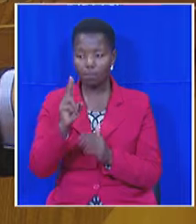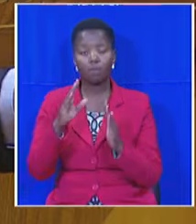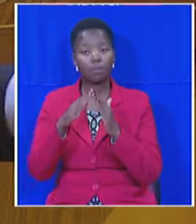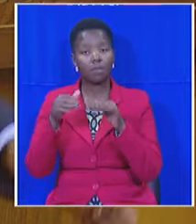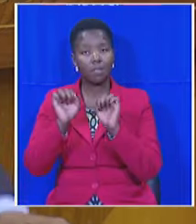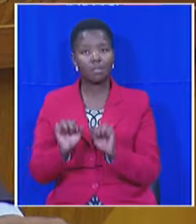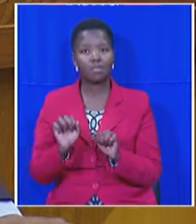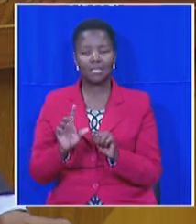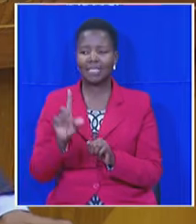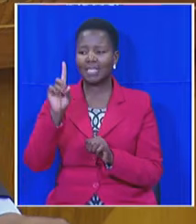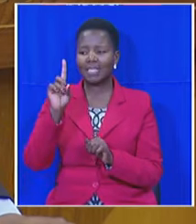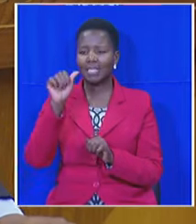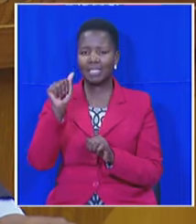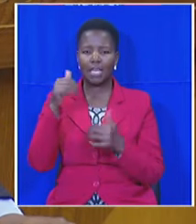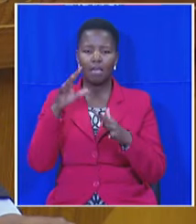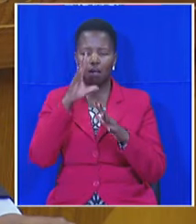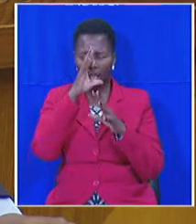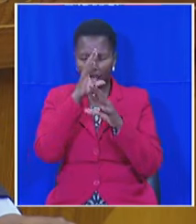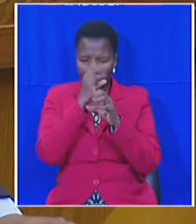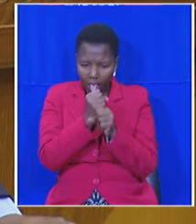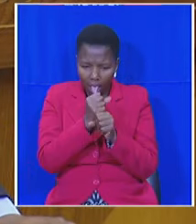is too obsessed with nuclear.